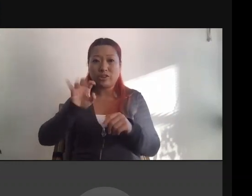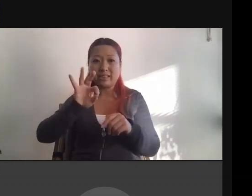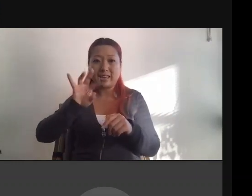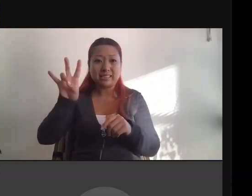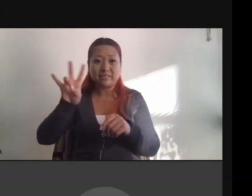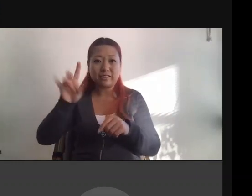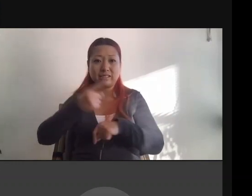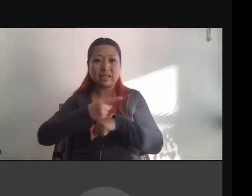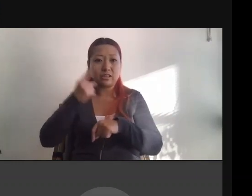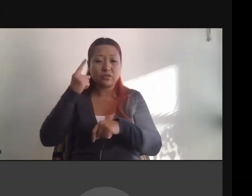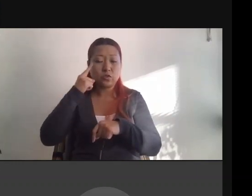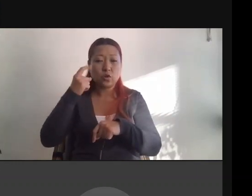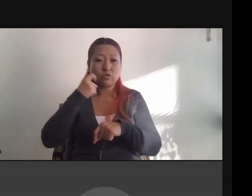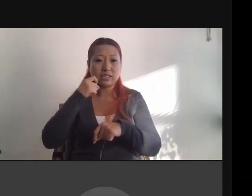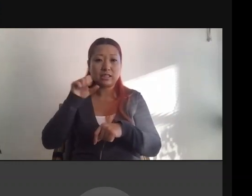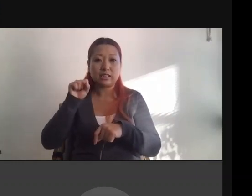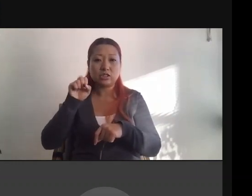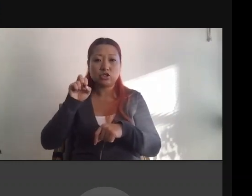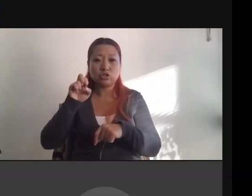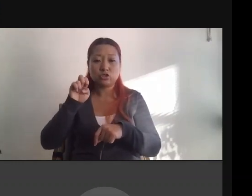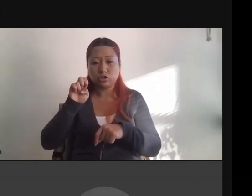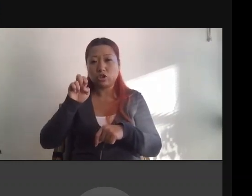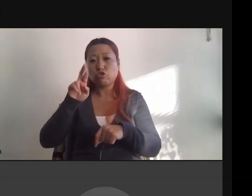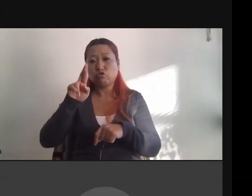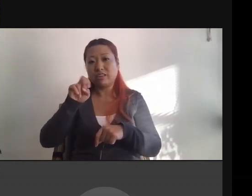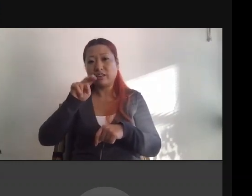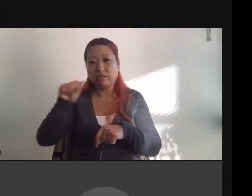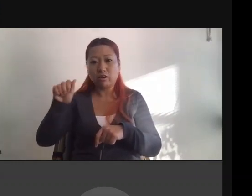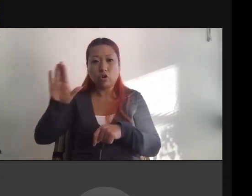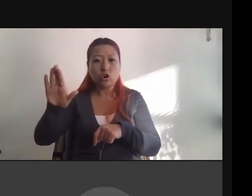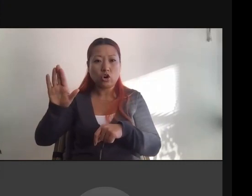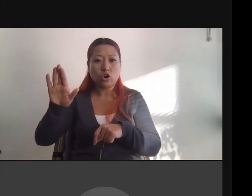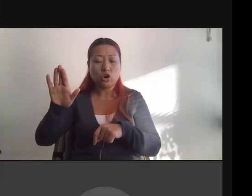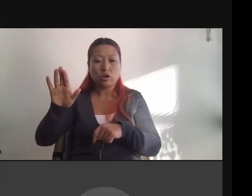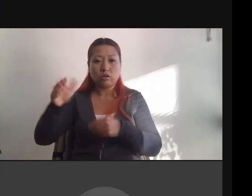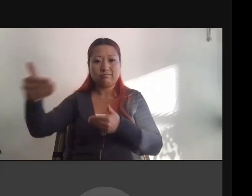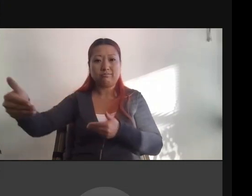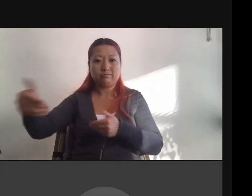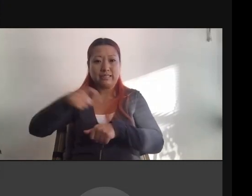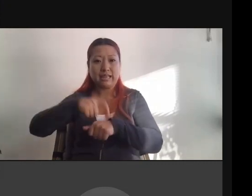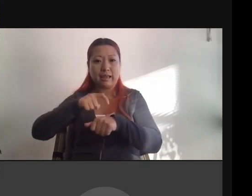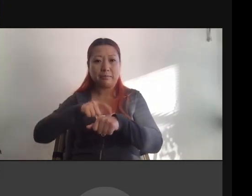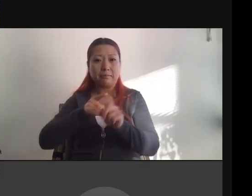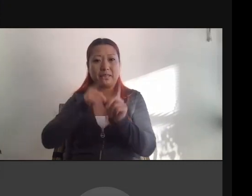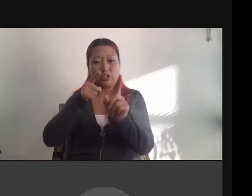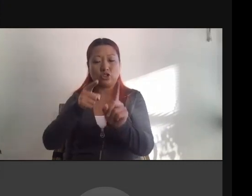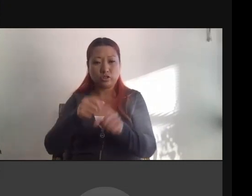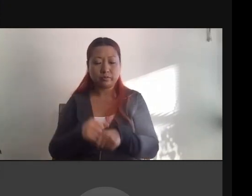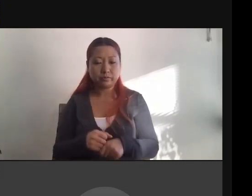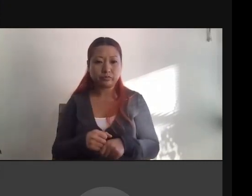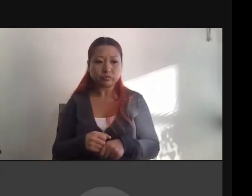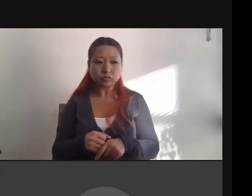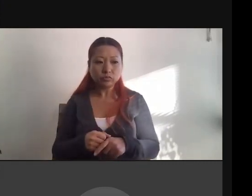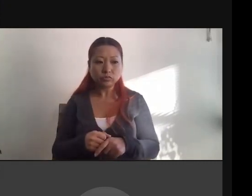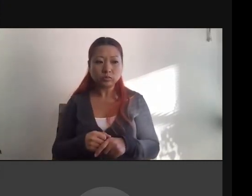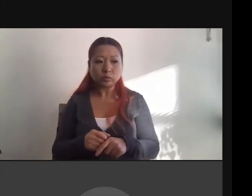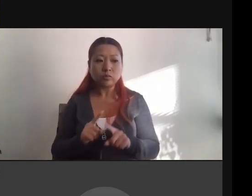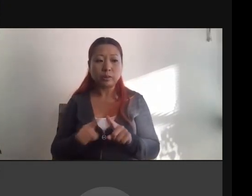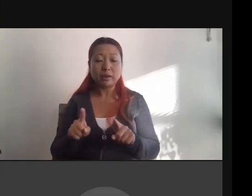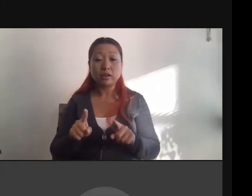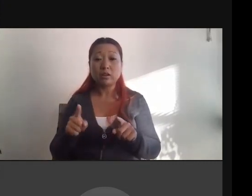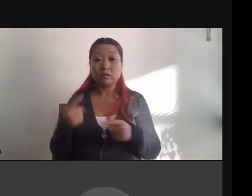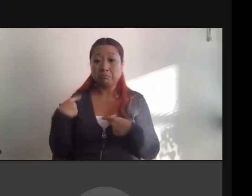her mission on space station. Going all the way from that, looking across really through the different panels